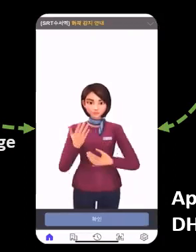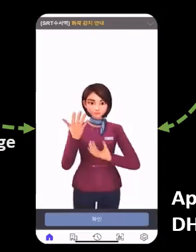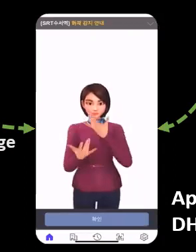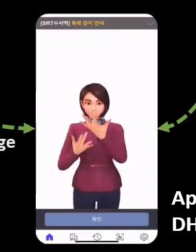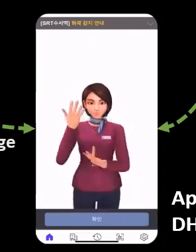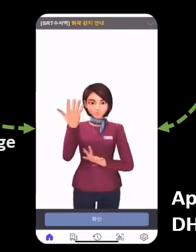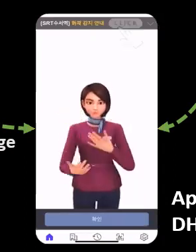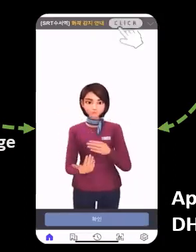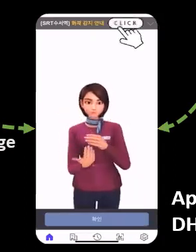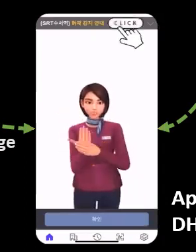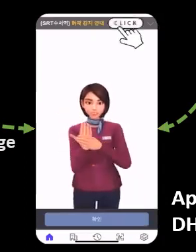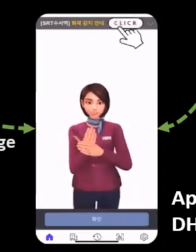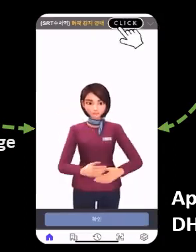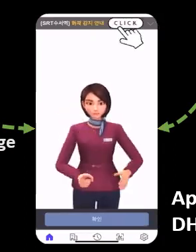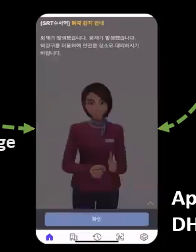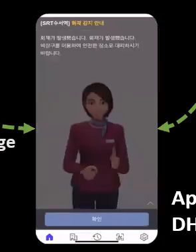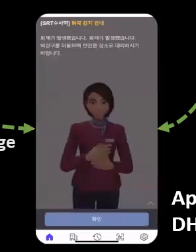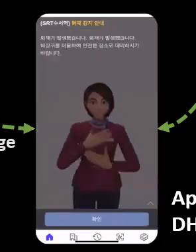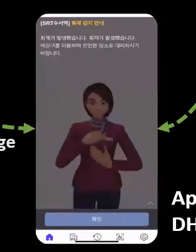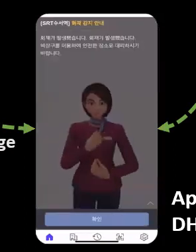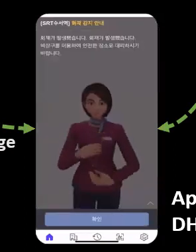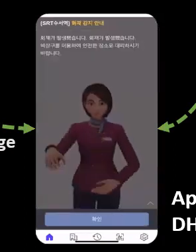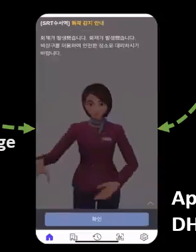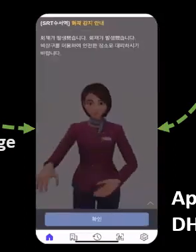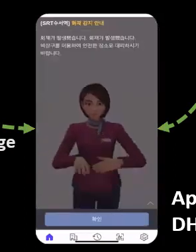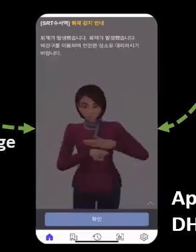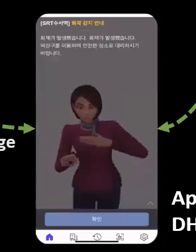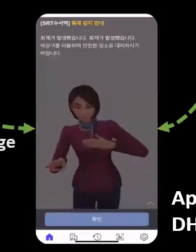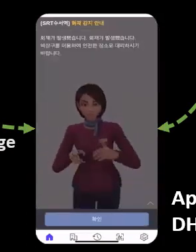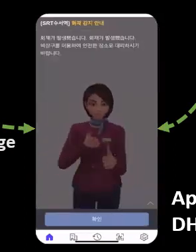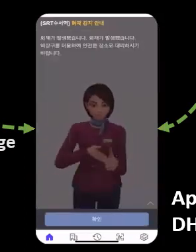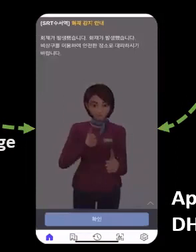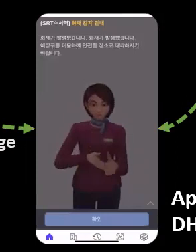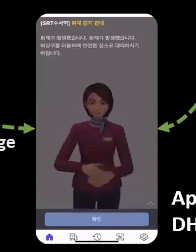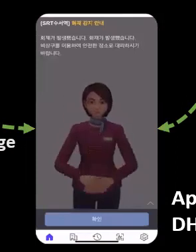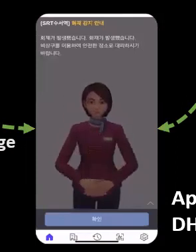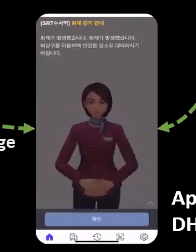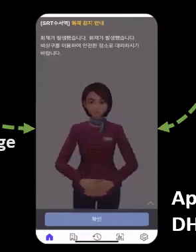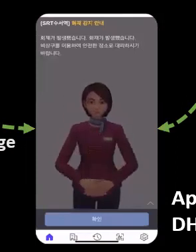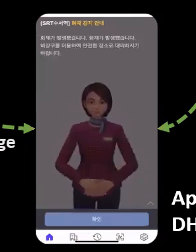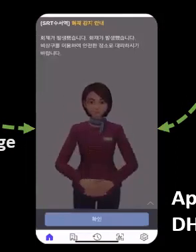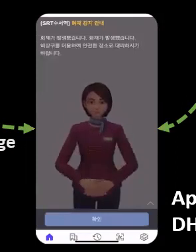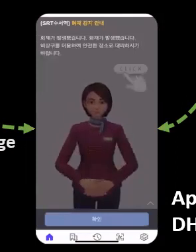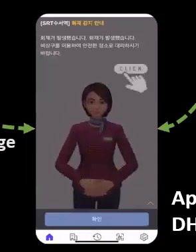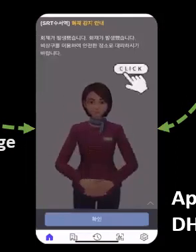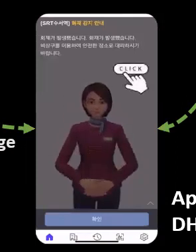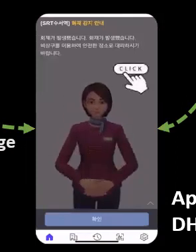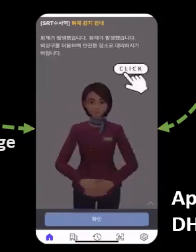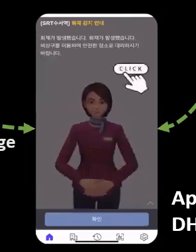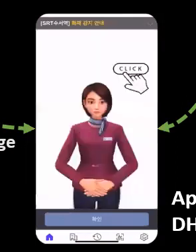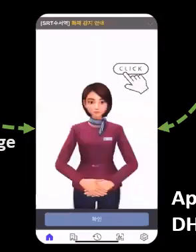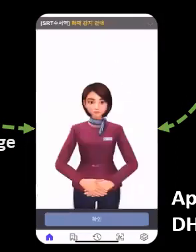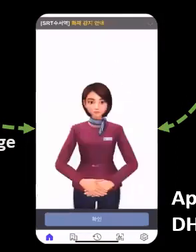conversion to sign language, followed by push message to the deaf and hard of hearing passengers or visitors with